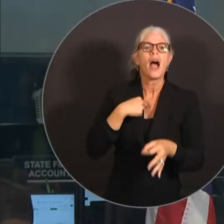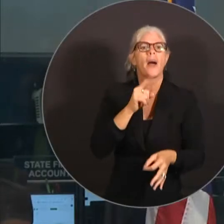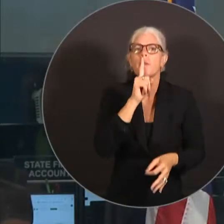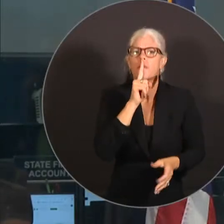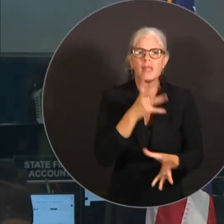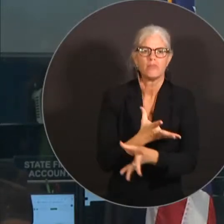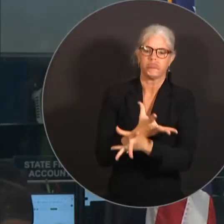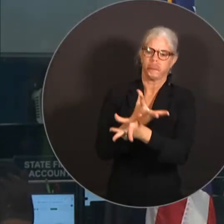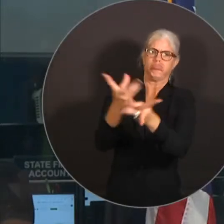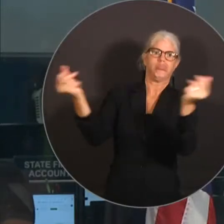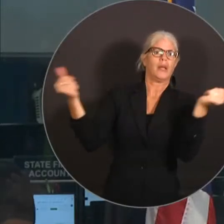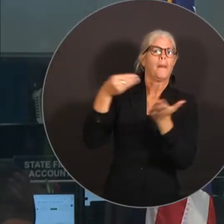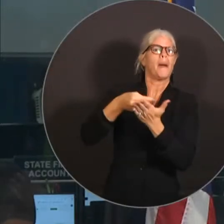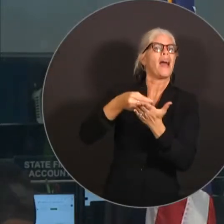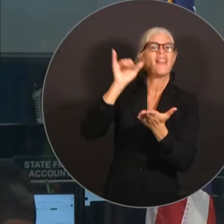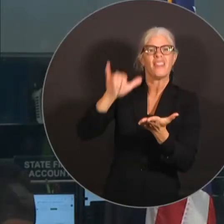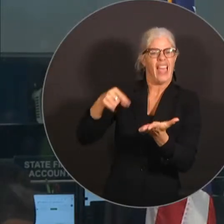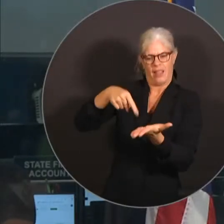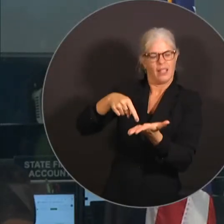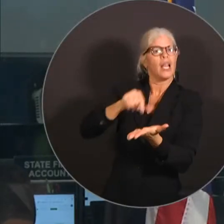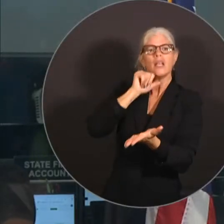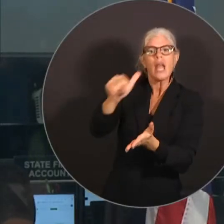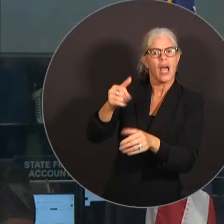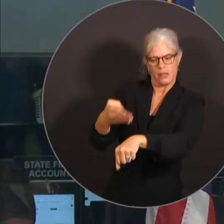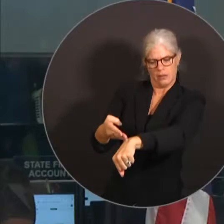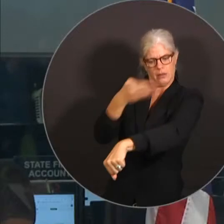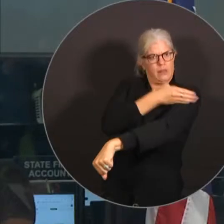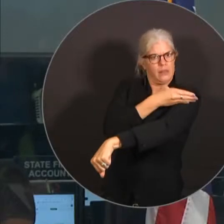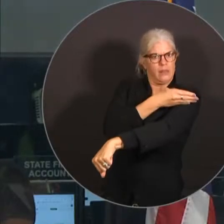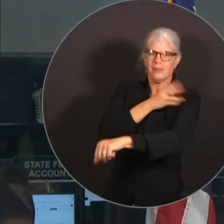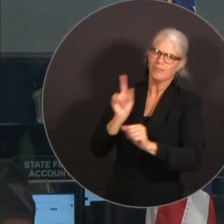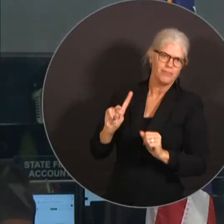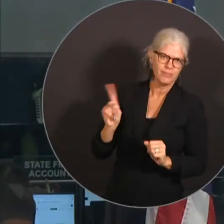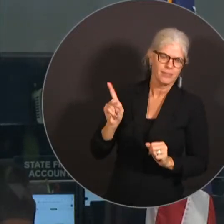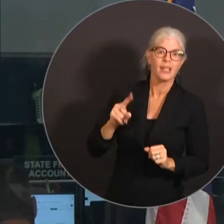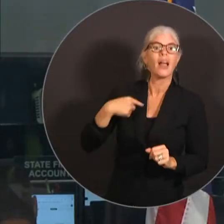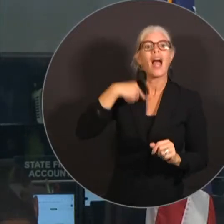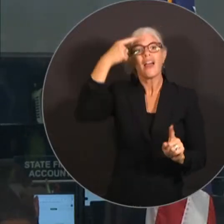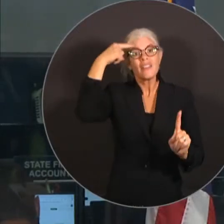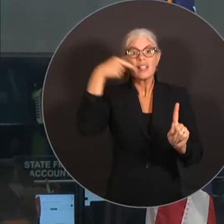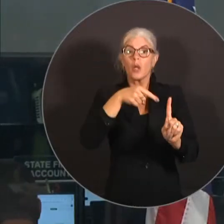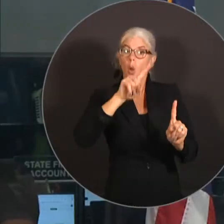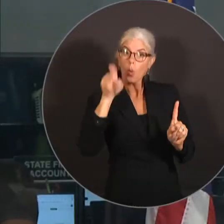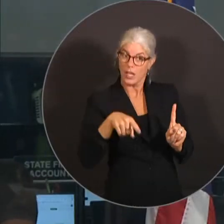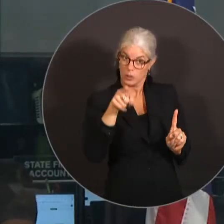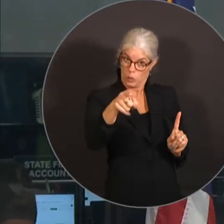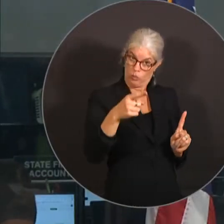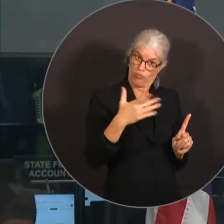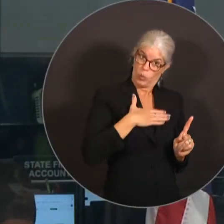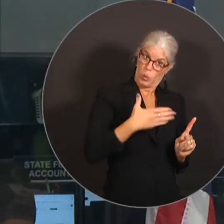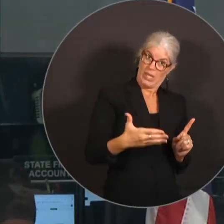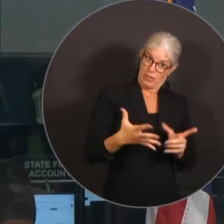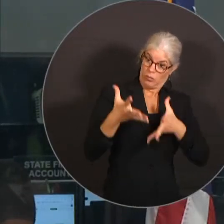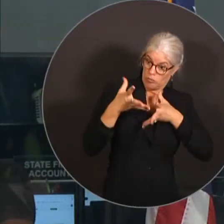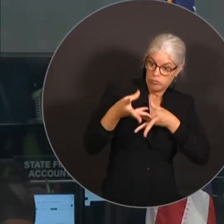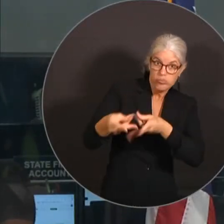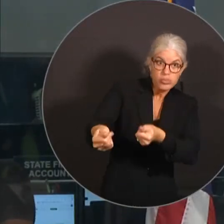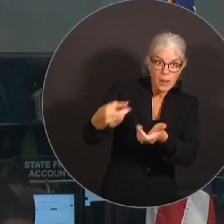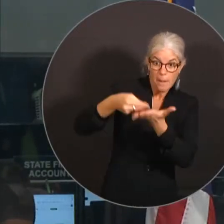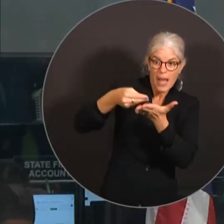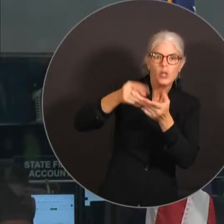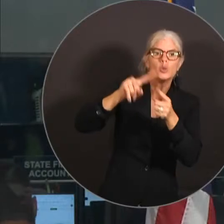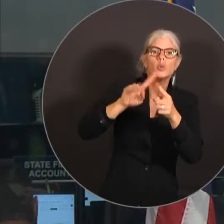is not going to be effective, of course. But I think the question is, are you willing to spend money to be prepared? And when you're